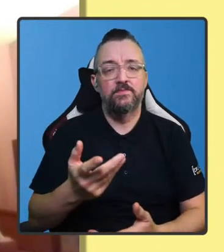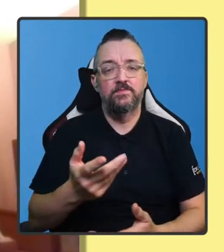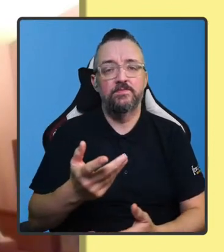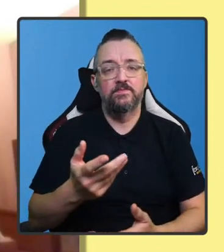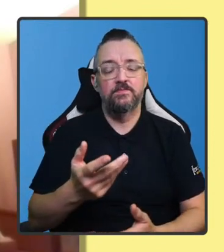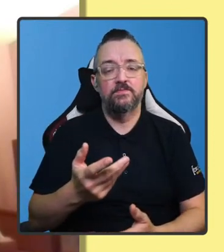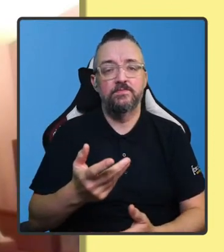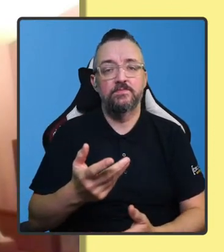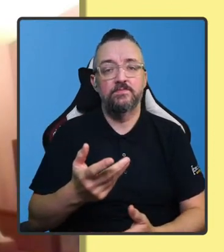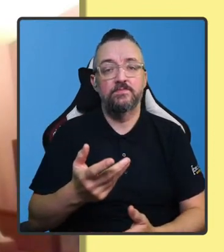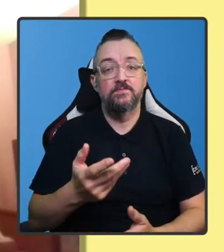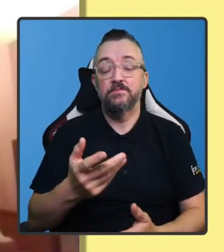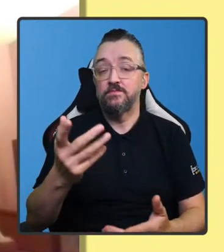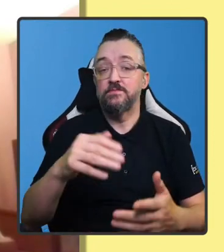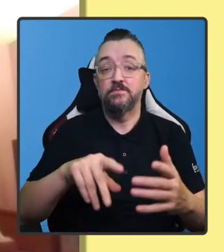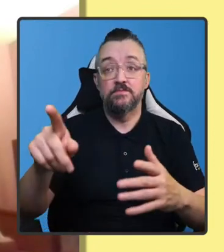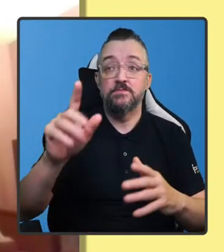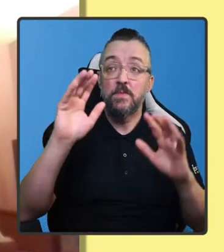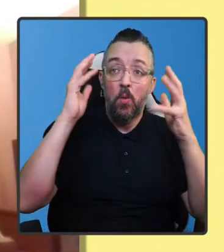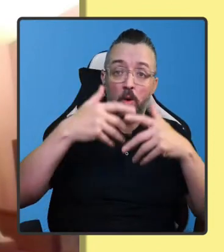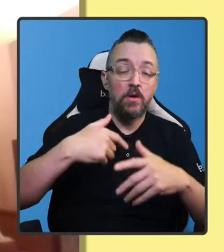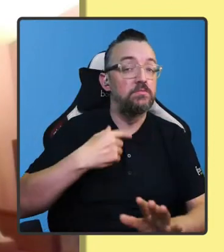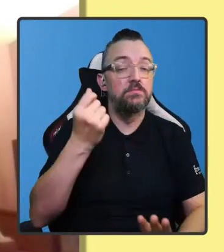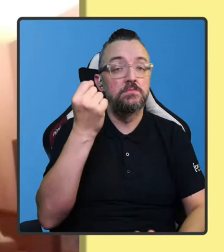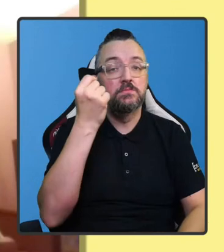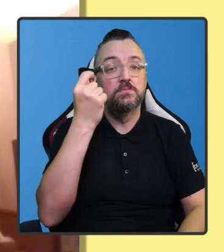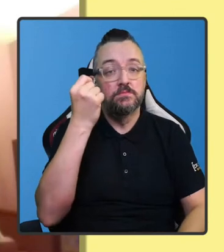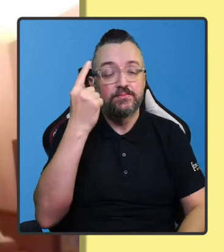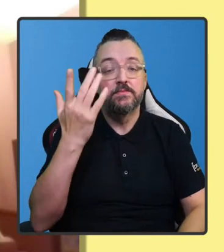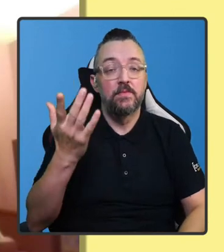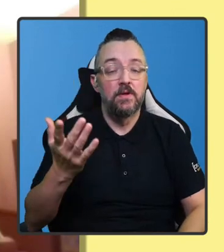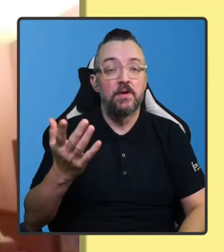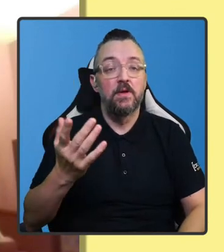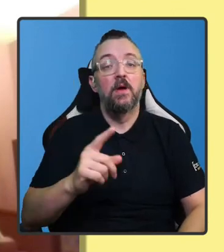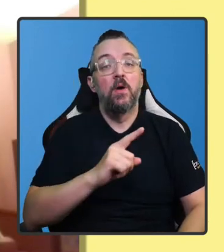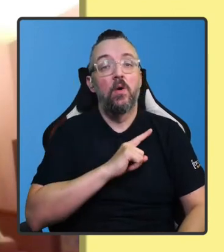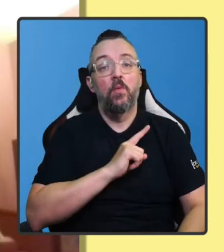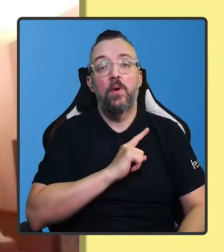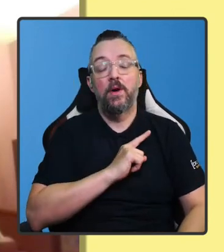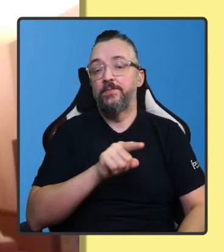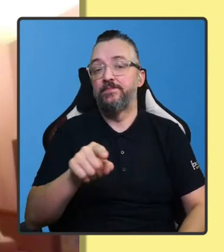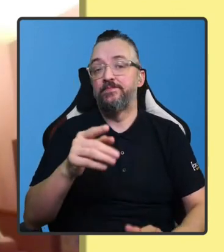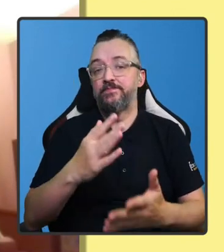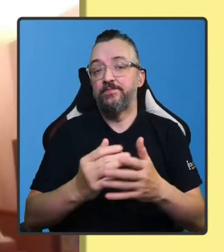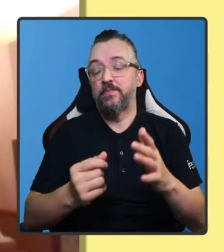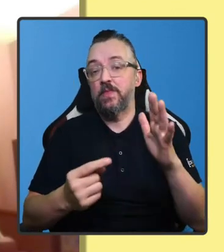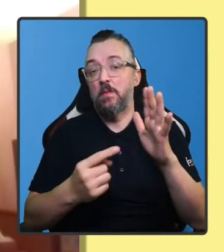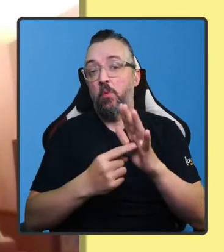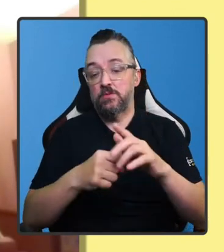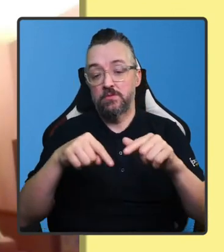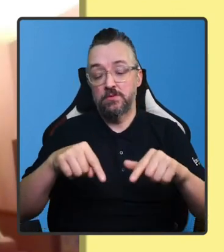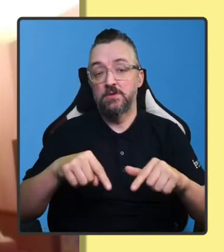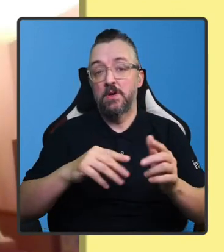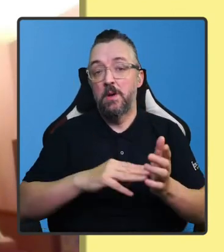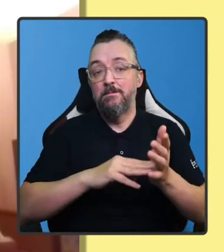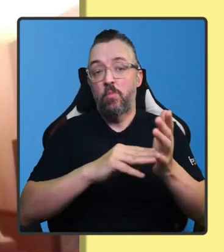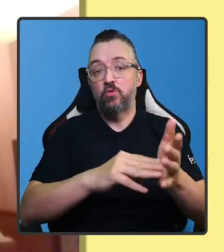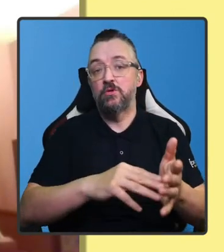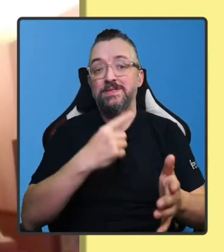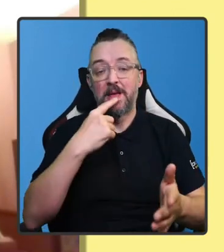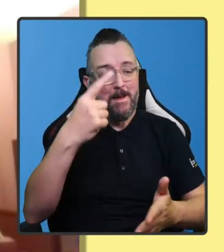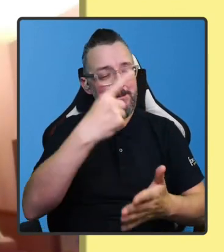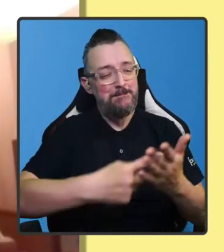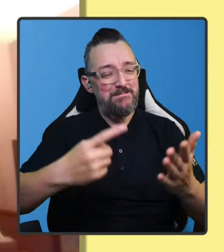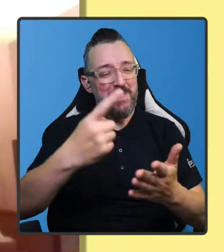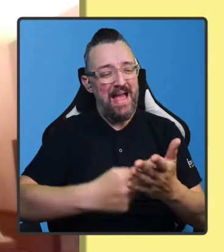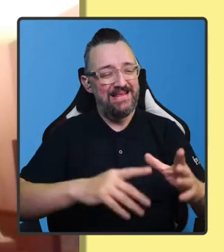I completely understand those concerns. And that's why I think that it was so important that this motion isn't just calling for an outright ban,